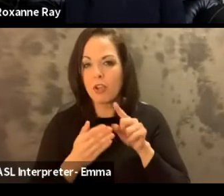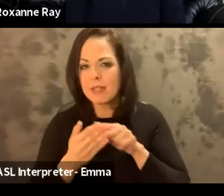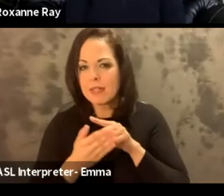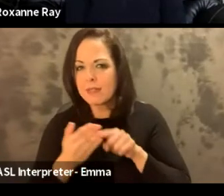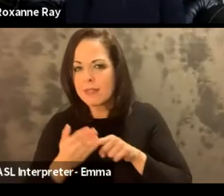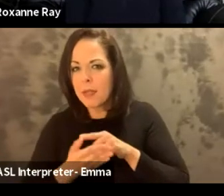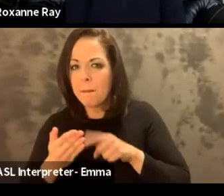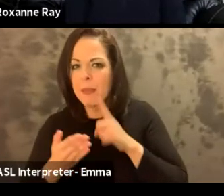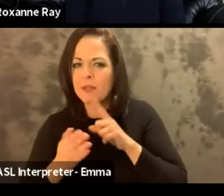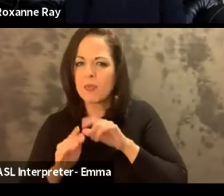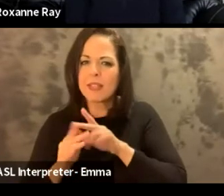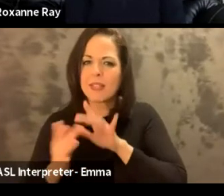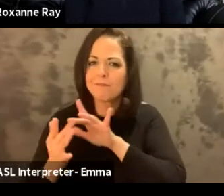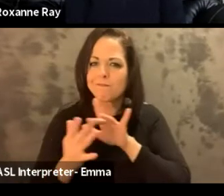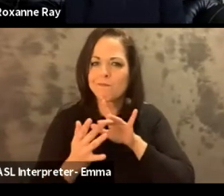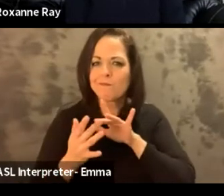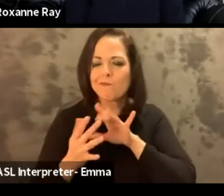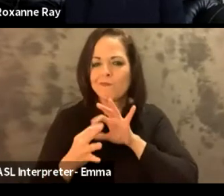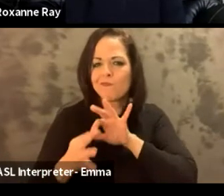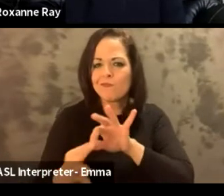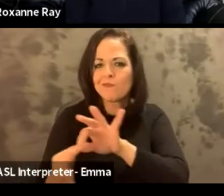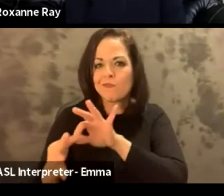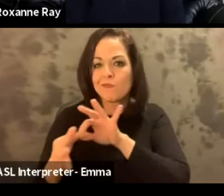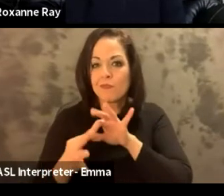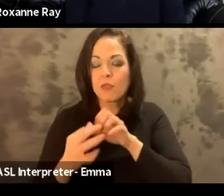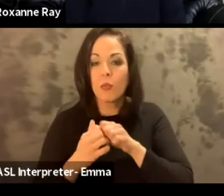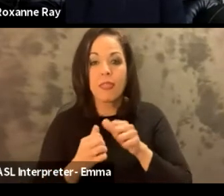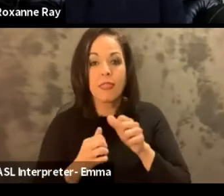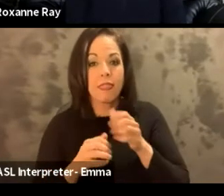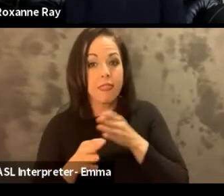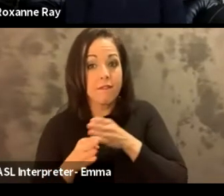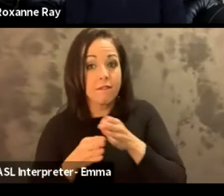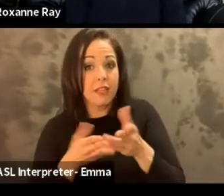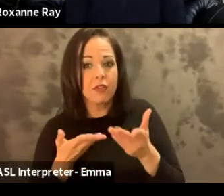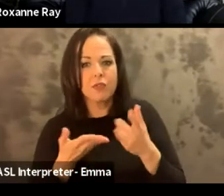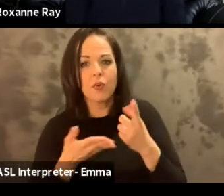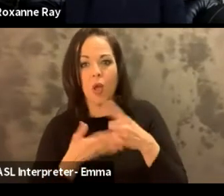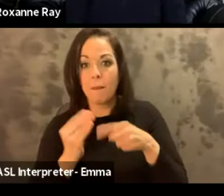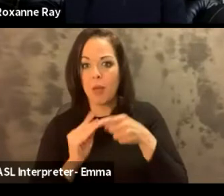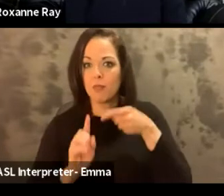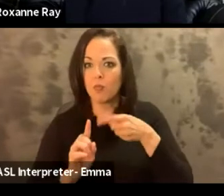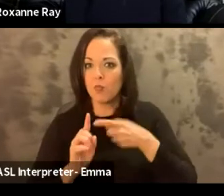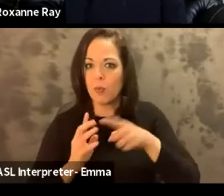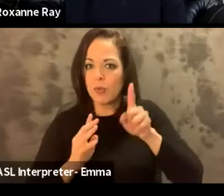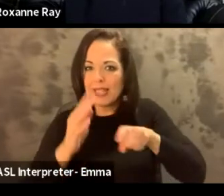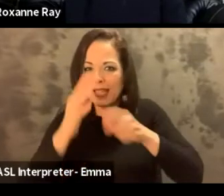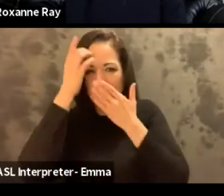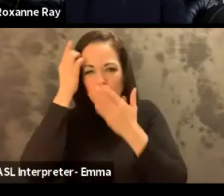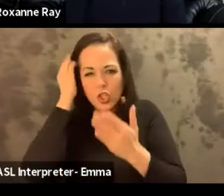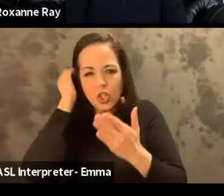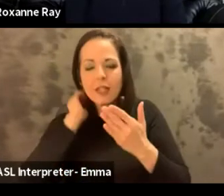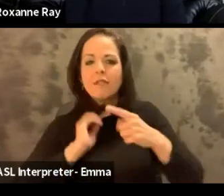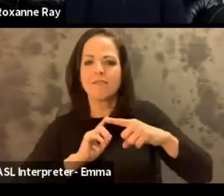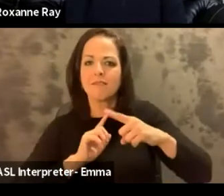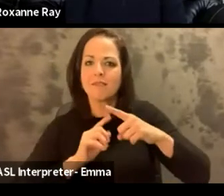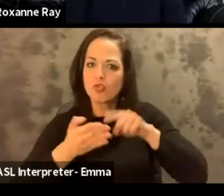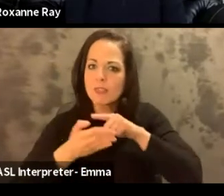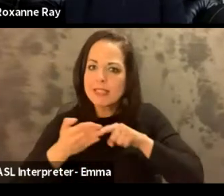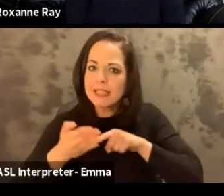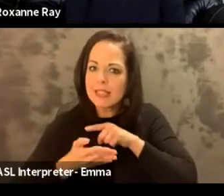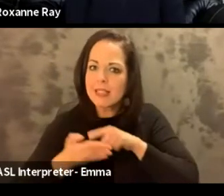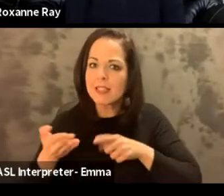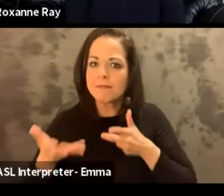field about what we need to have good criticism